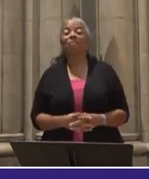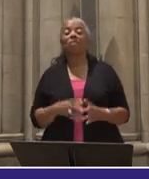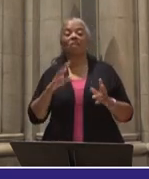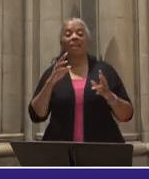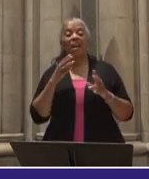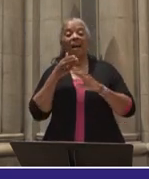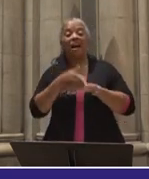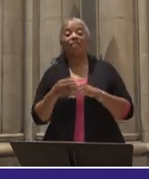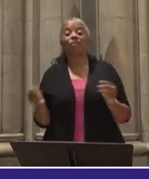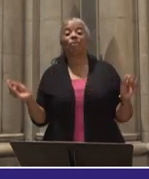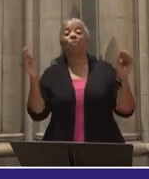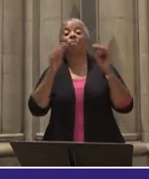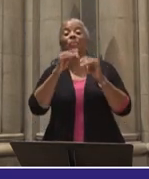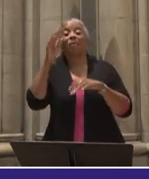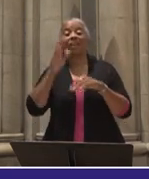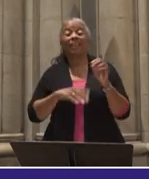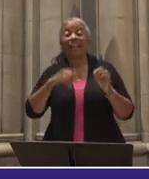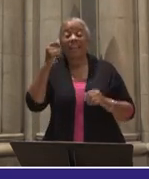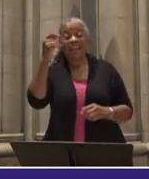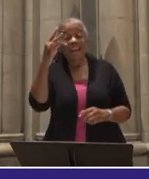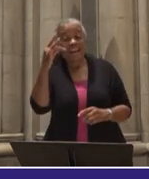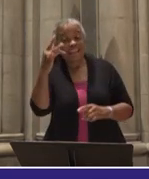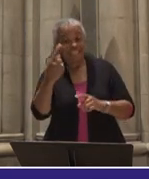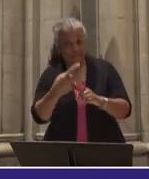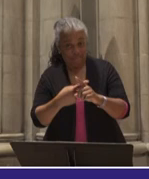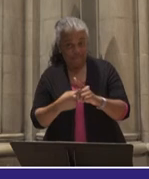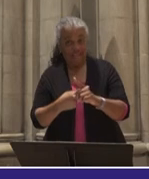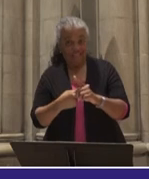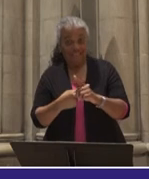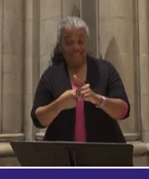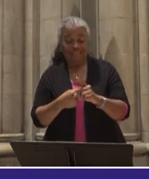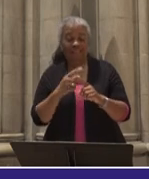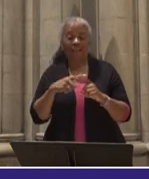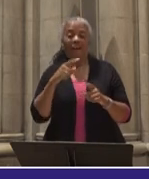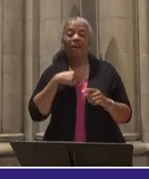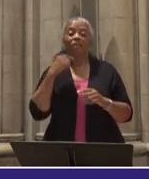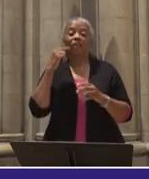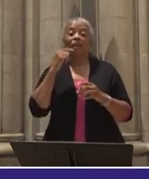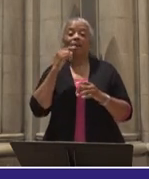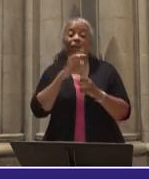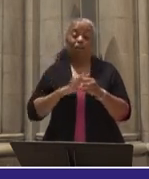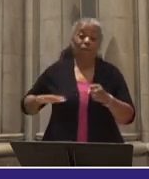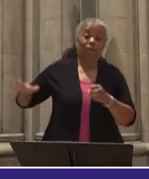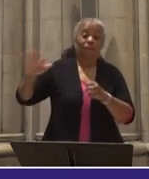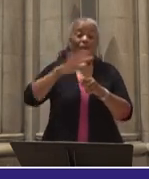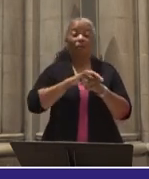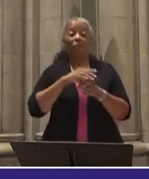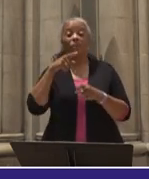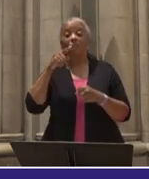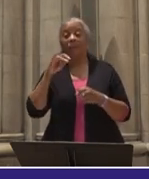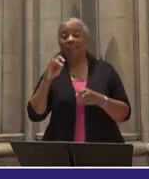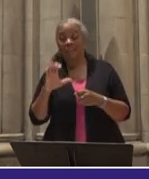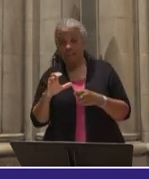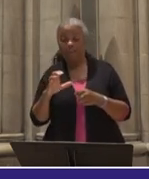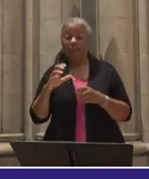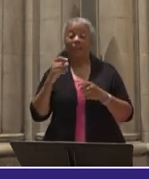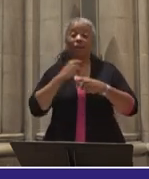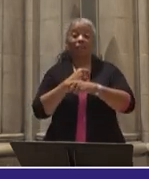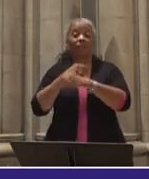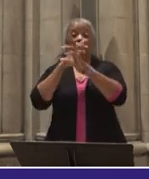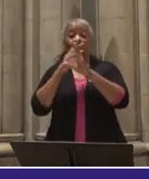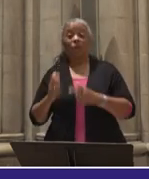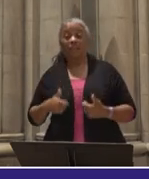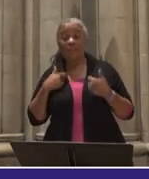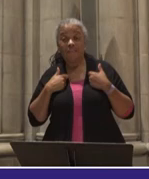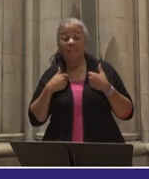After more than 18 months of global pandemic virtual living,